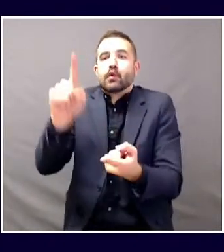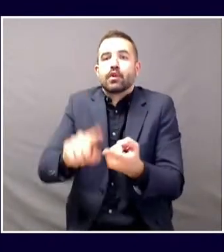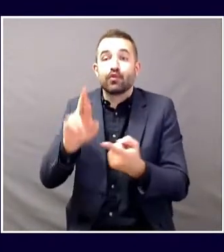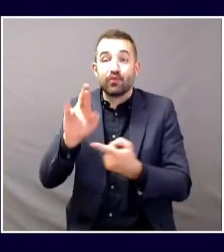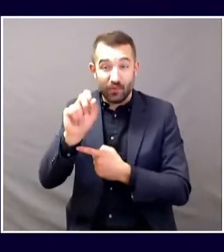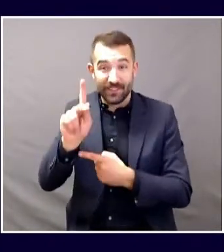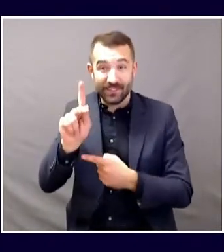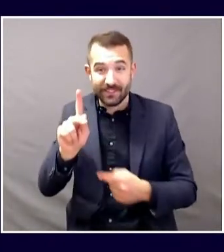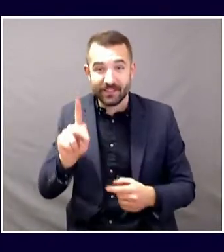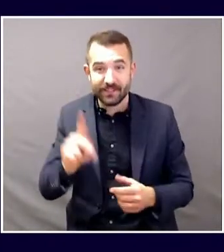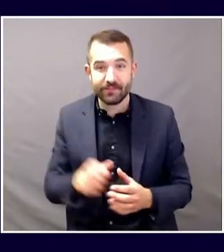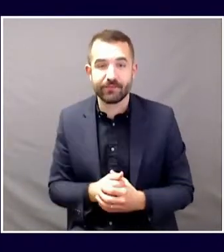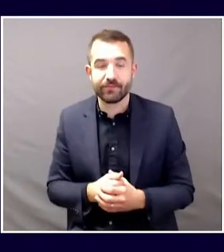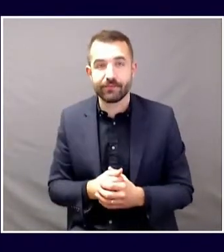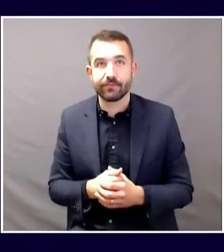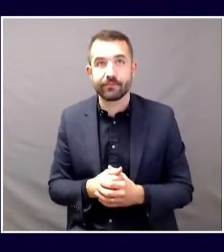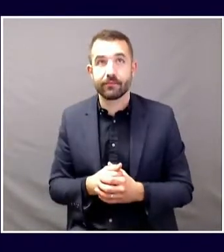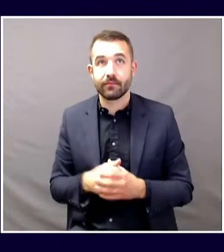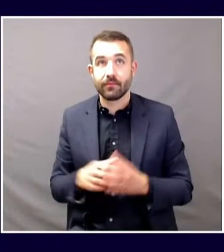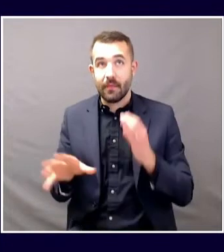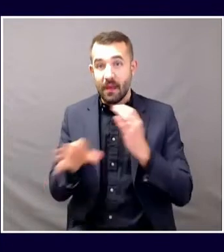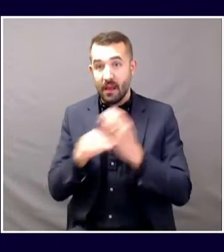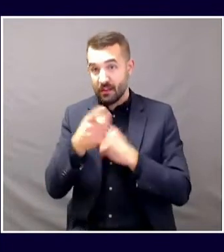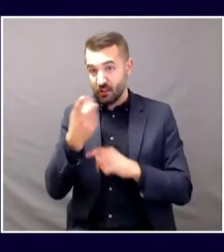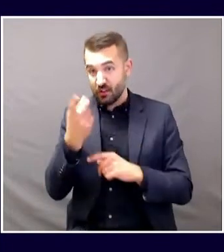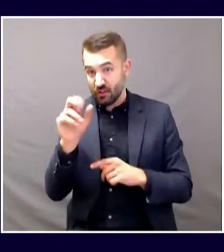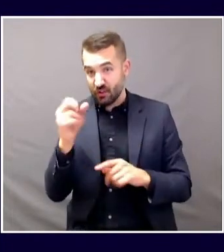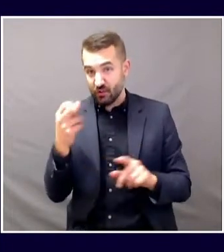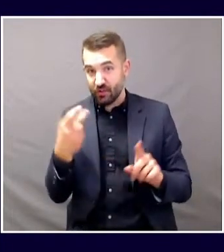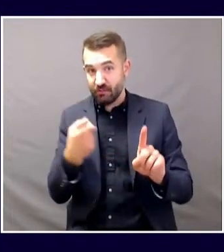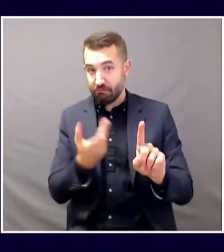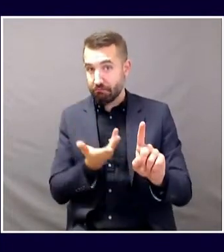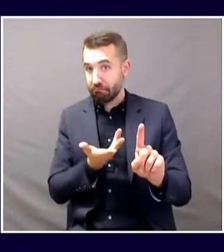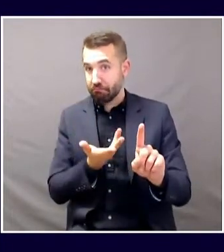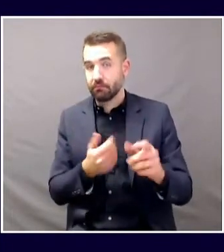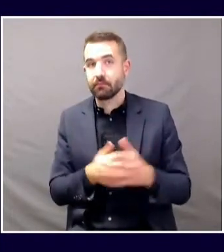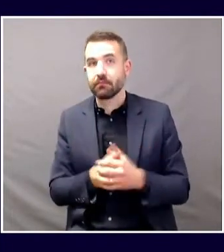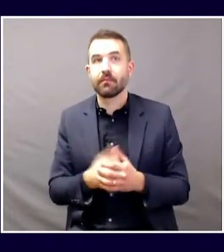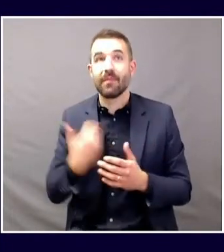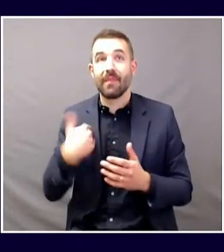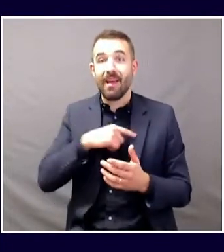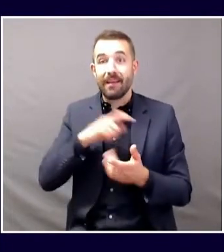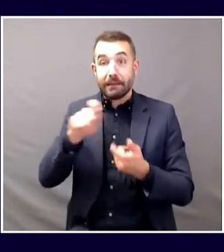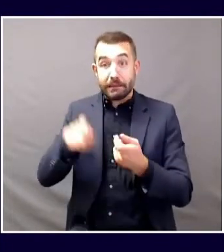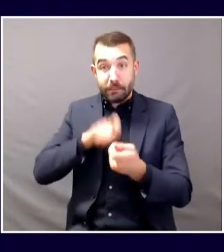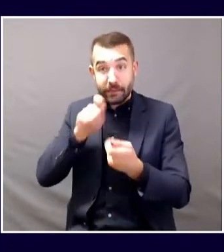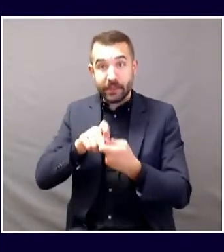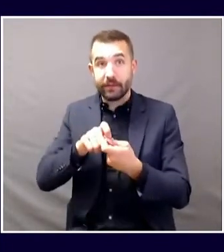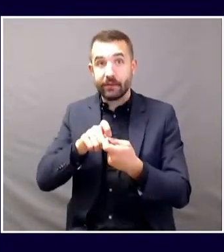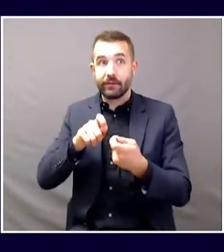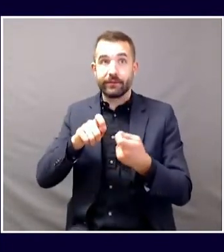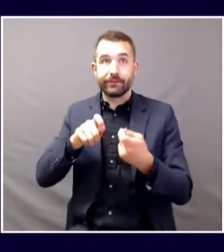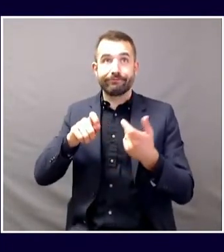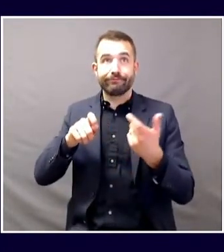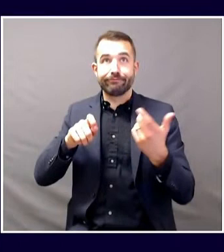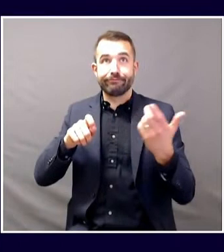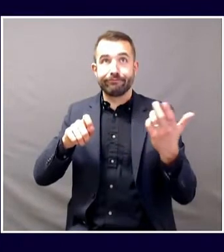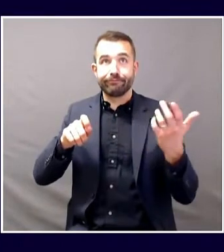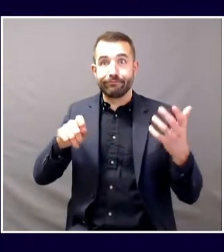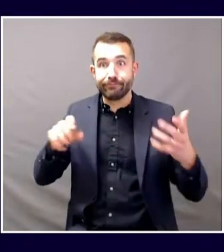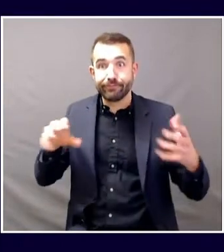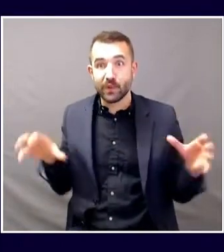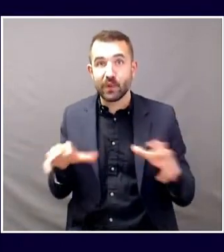Dr. Shah, feel free to weigh in on this, but we're really looking for a very targeted action that really looked at the